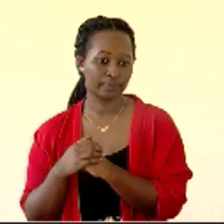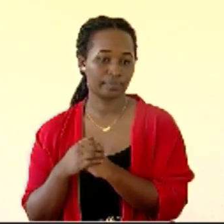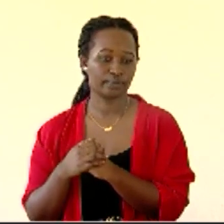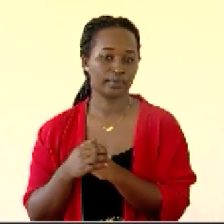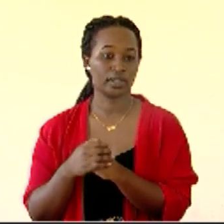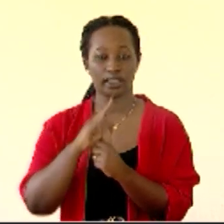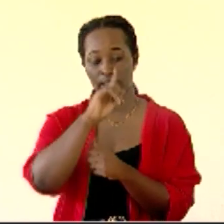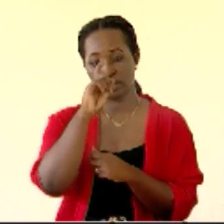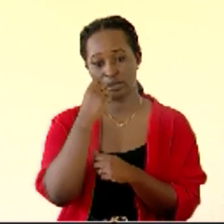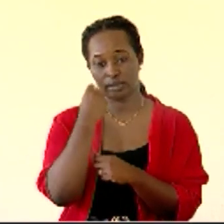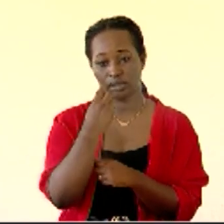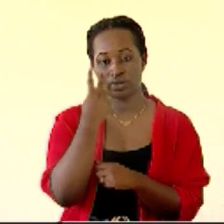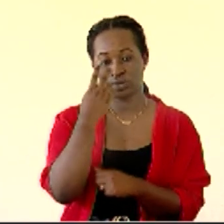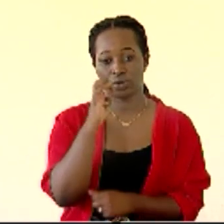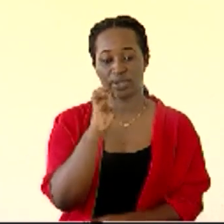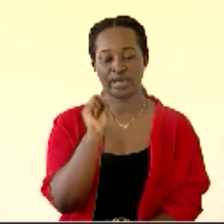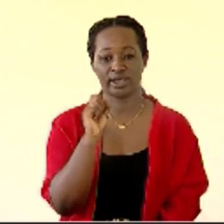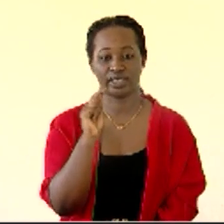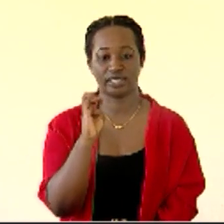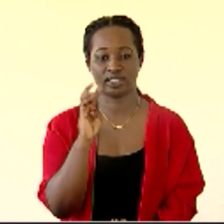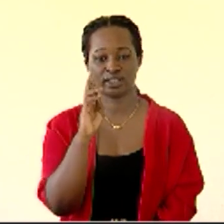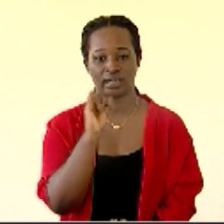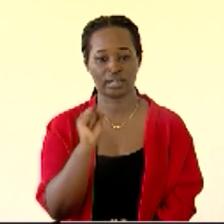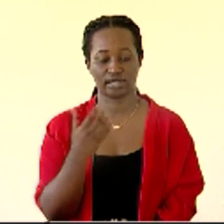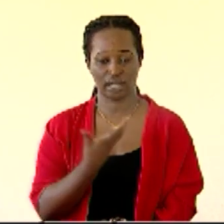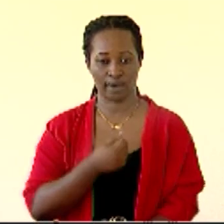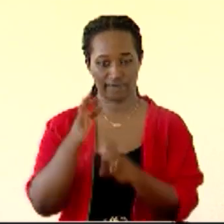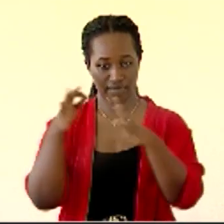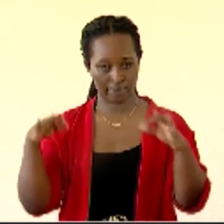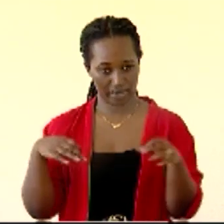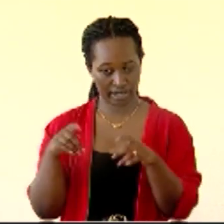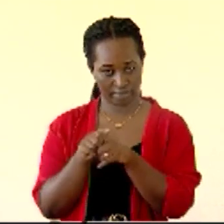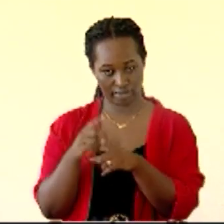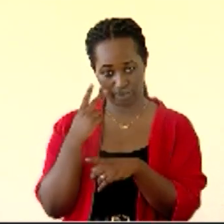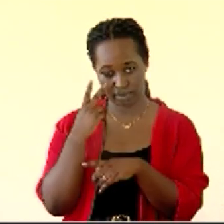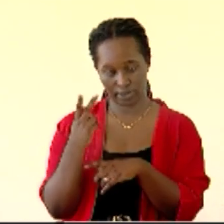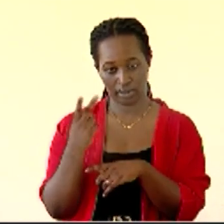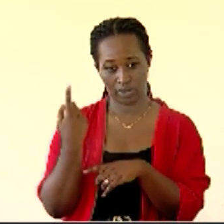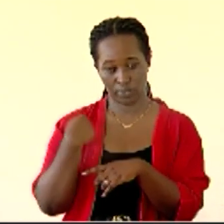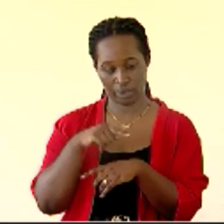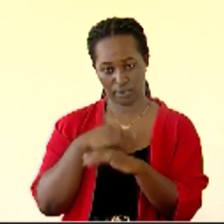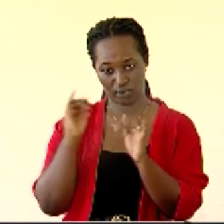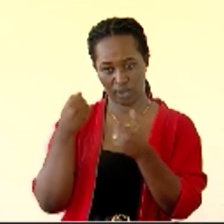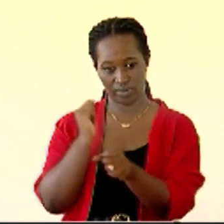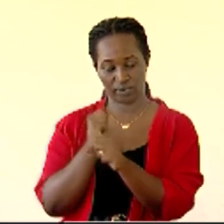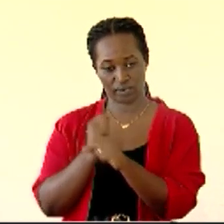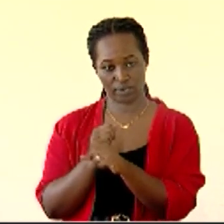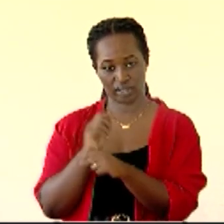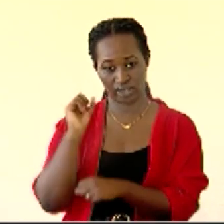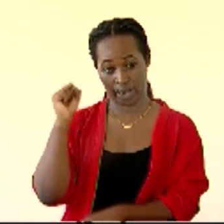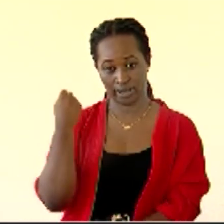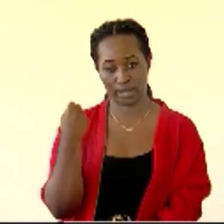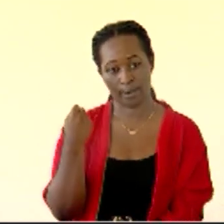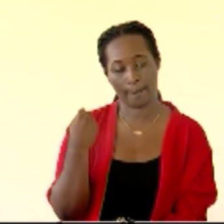Two esters have the following formula, as we have seen. So let's try to do this one. Number